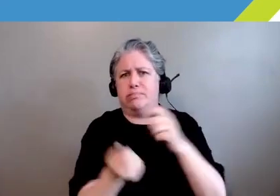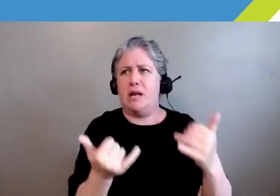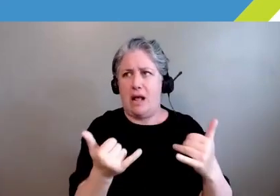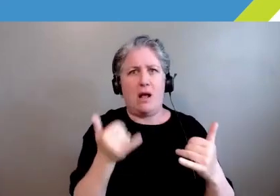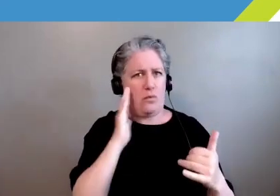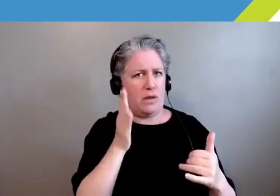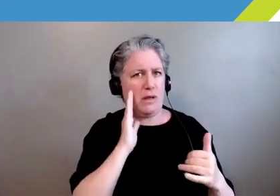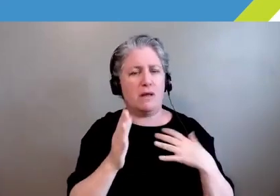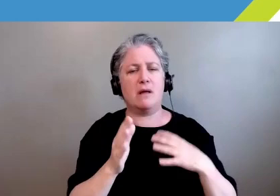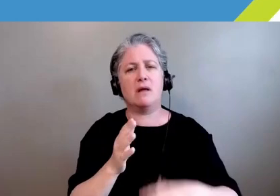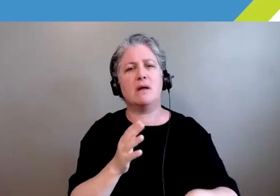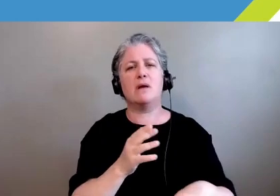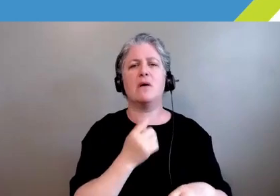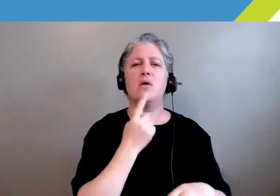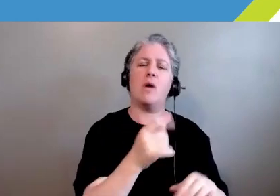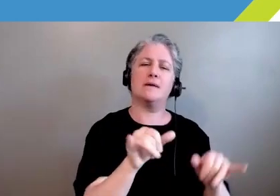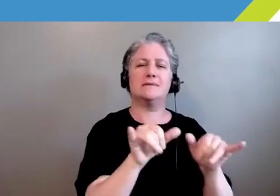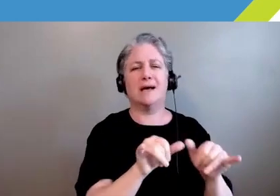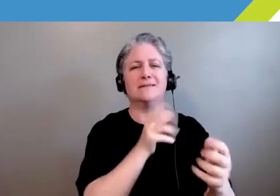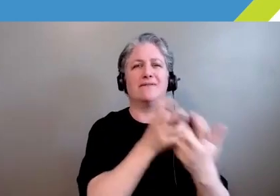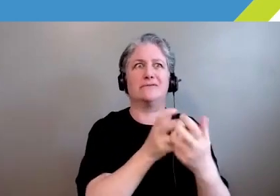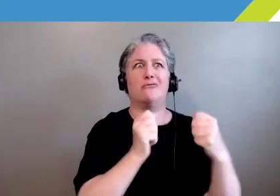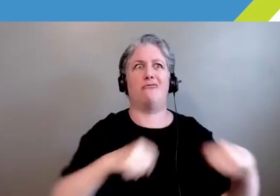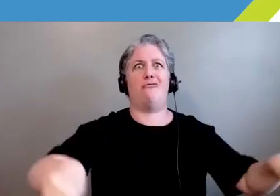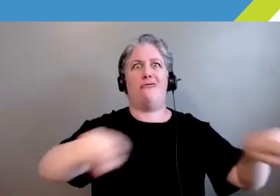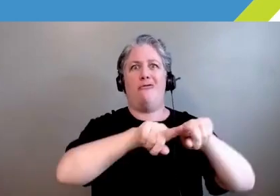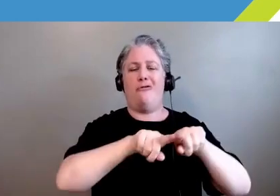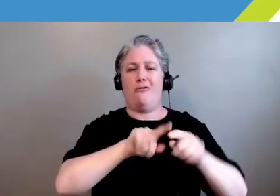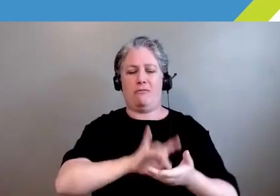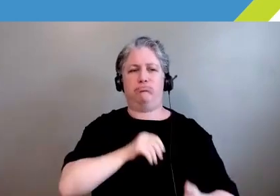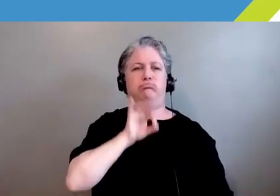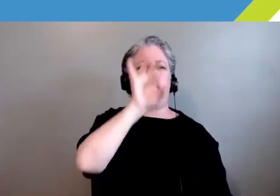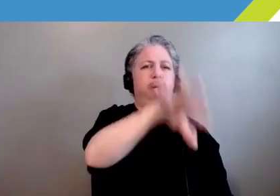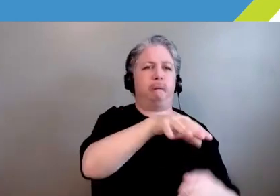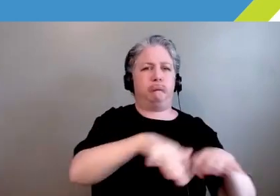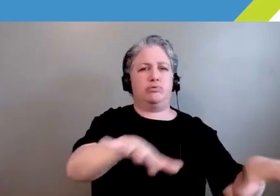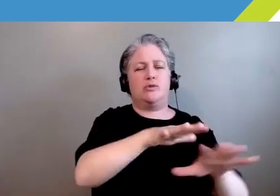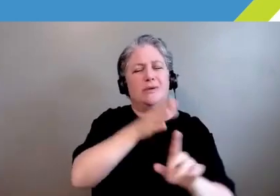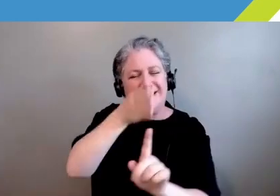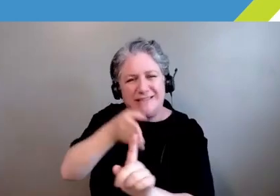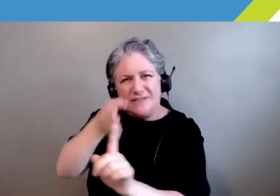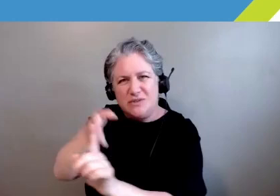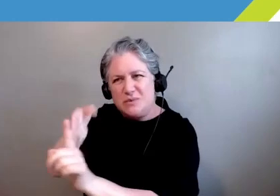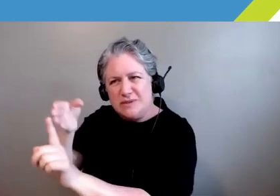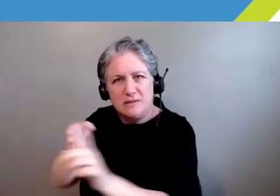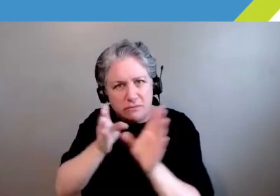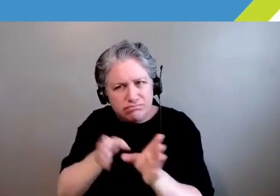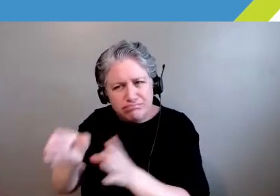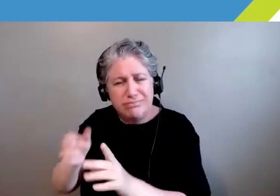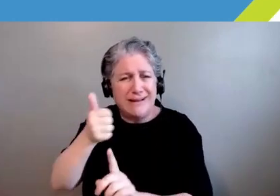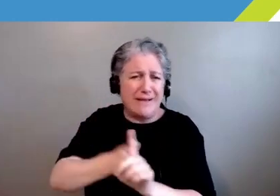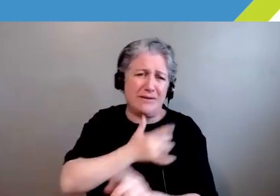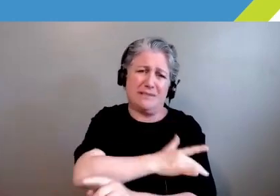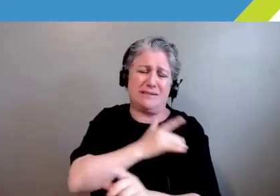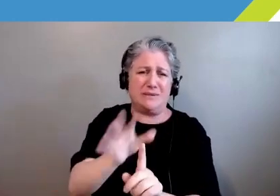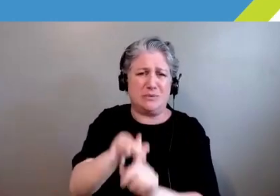now away from a one-size-fits-all approach to treating patients to healthcare that is individualized, and recognizing that every patient is unique in